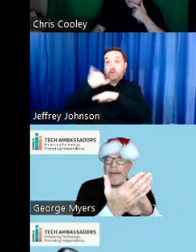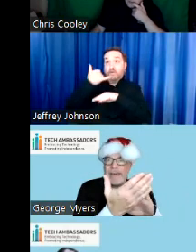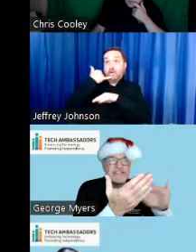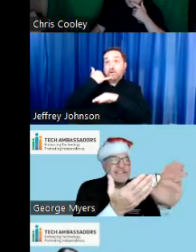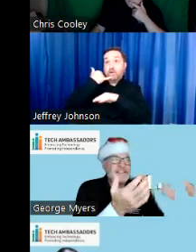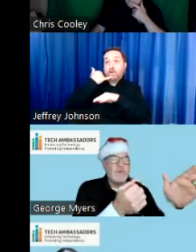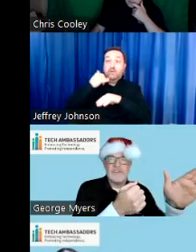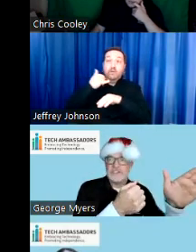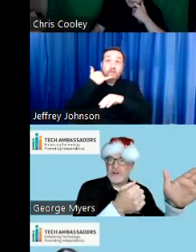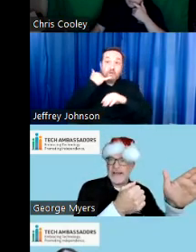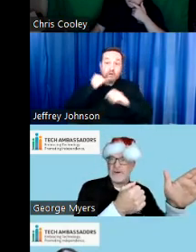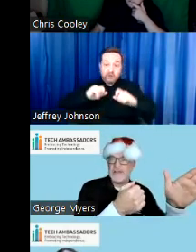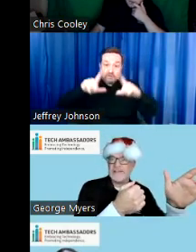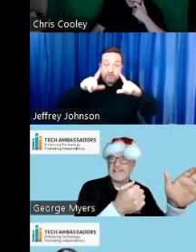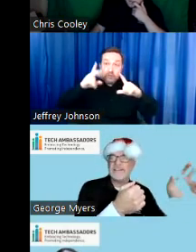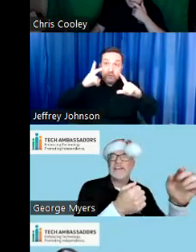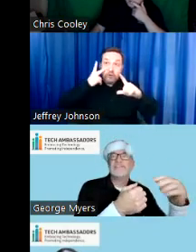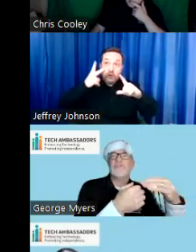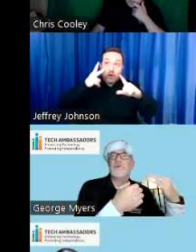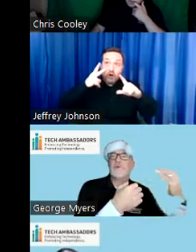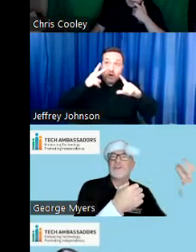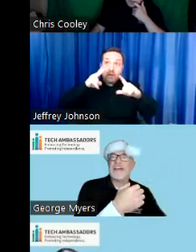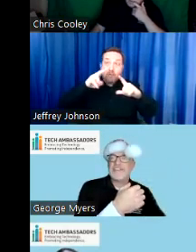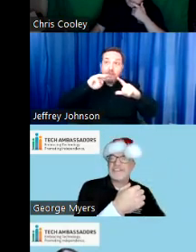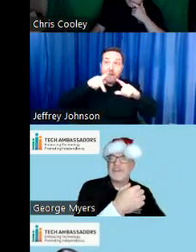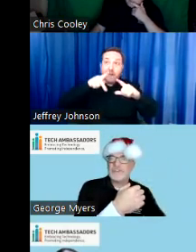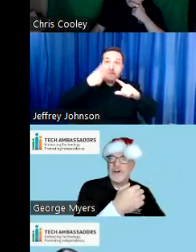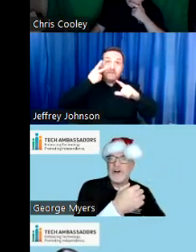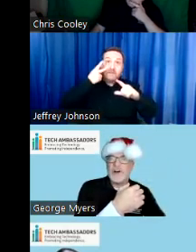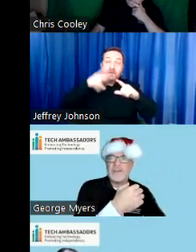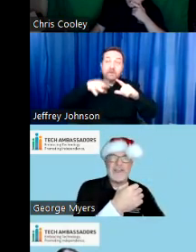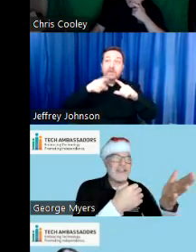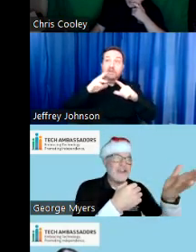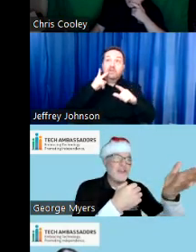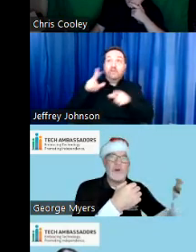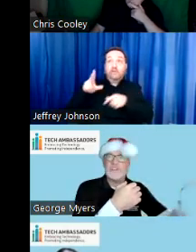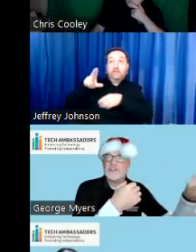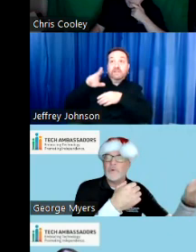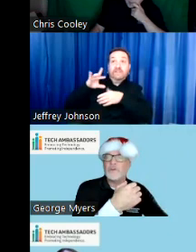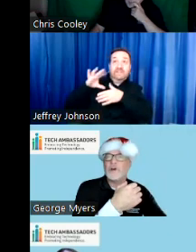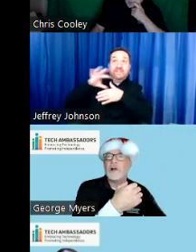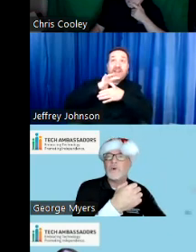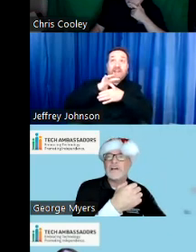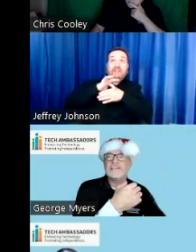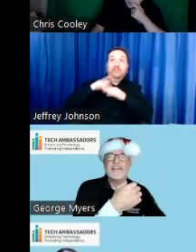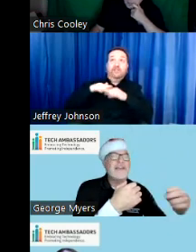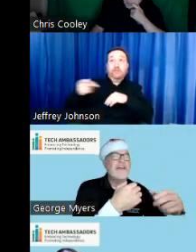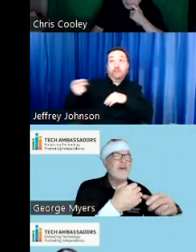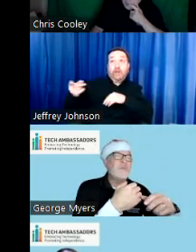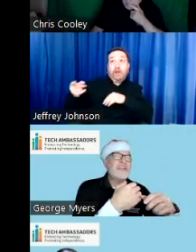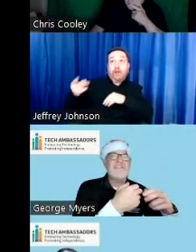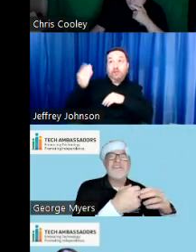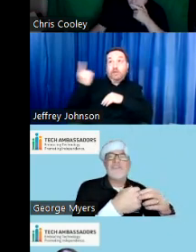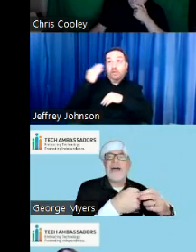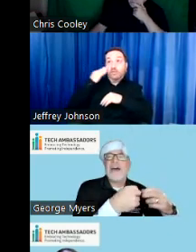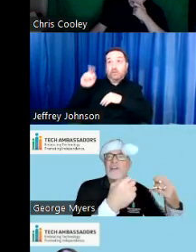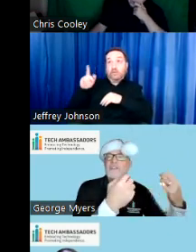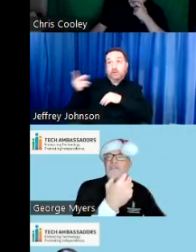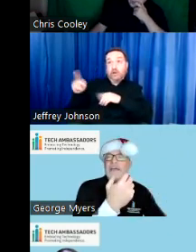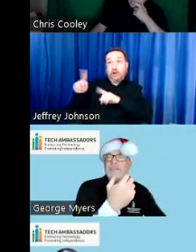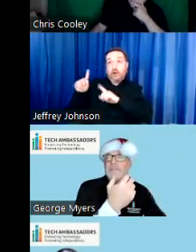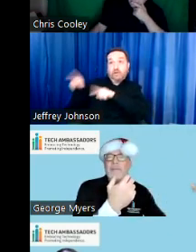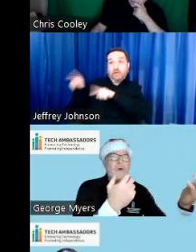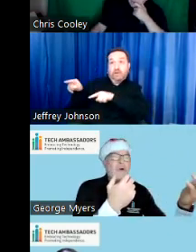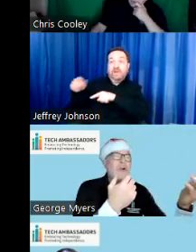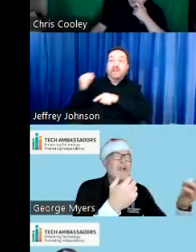look on a map and see where this tracker is. So if you were to attach it to your dog, that, you'd always know where your dog was. But even if you had it